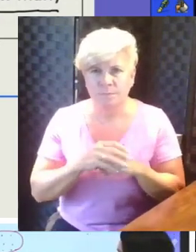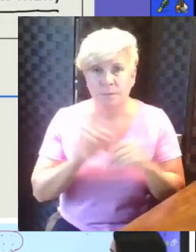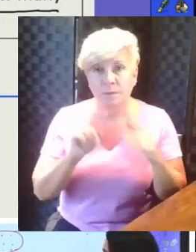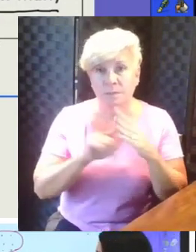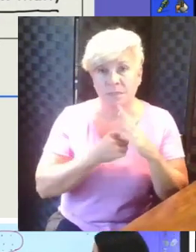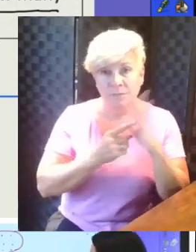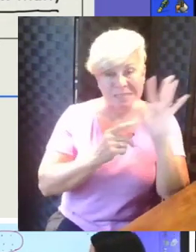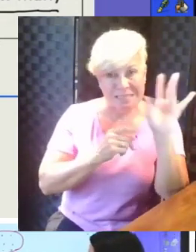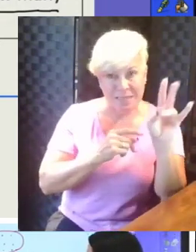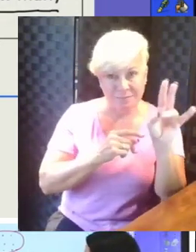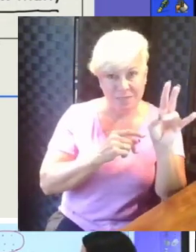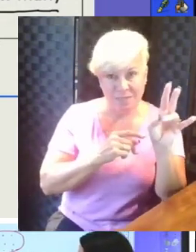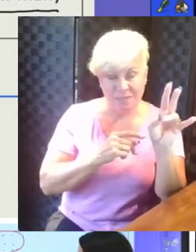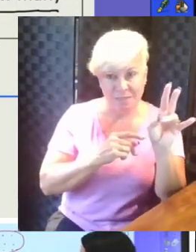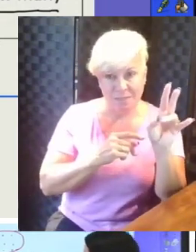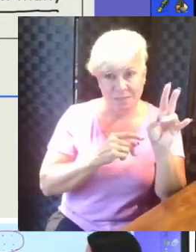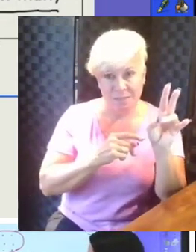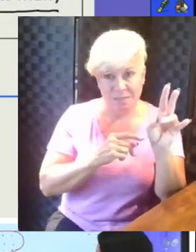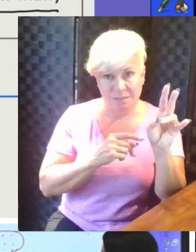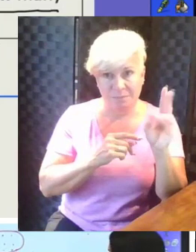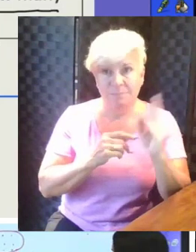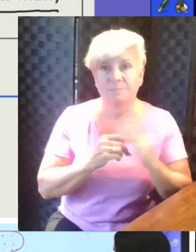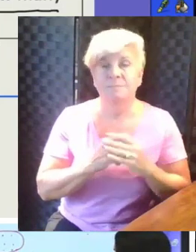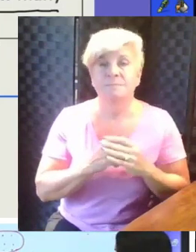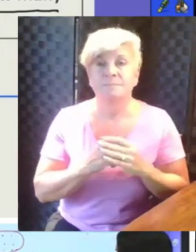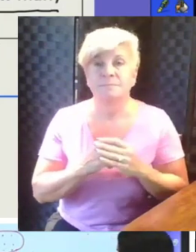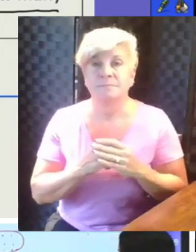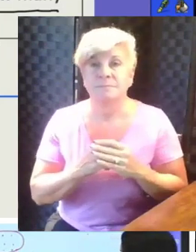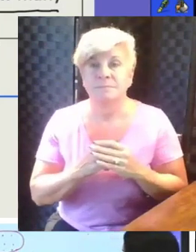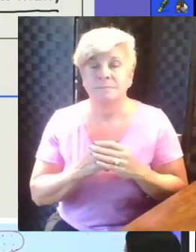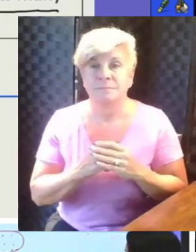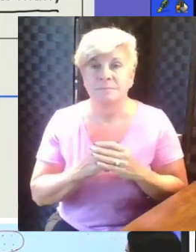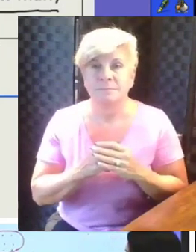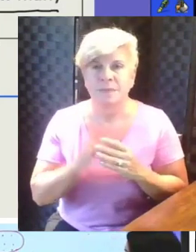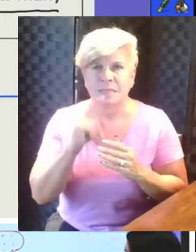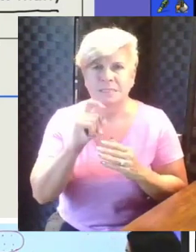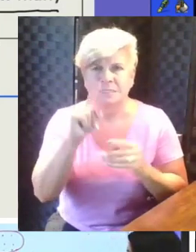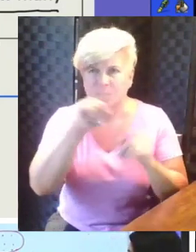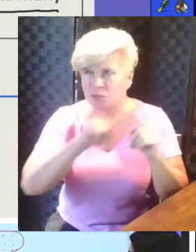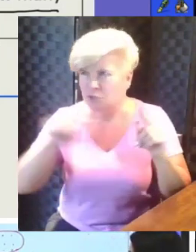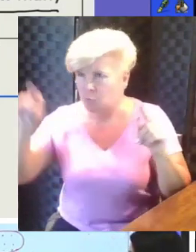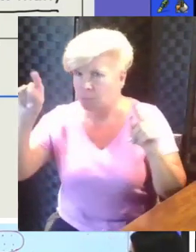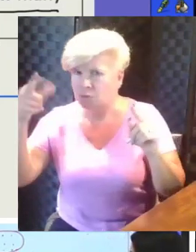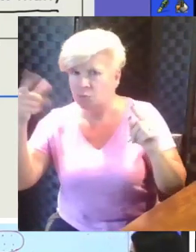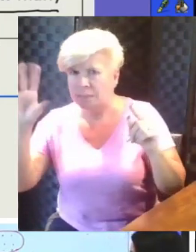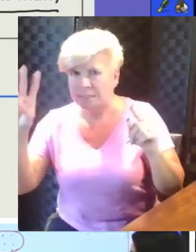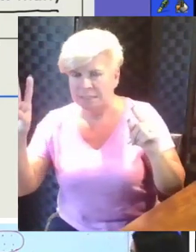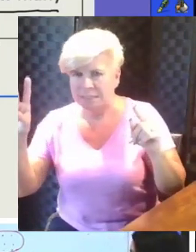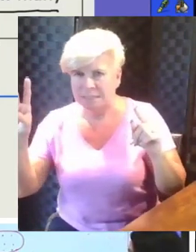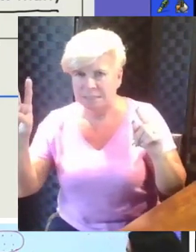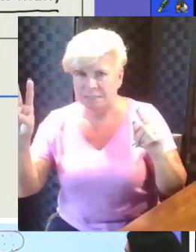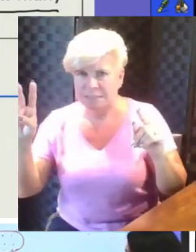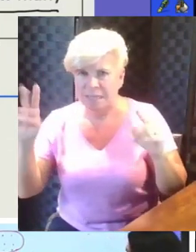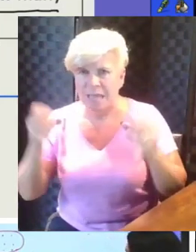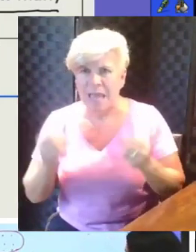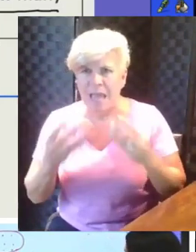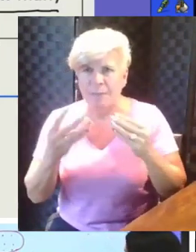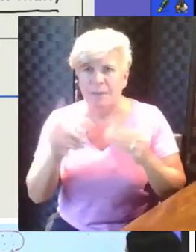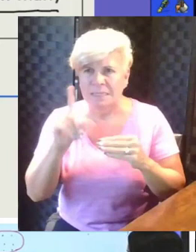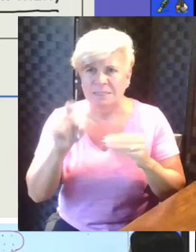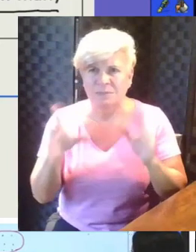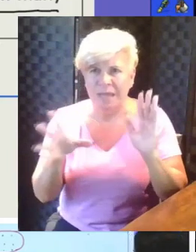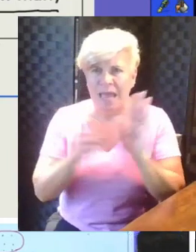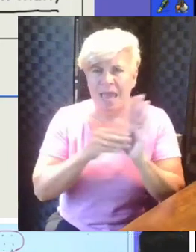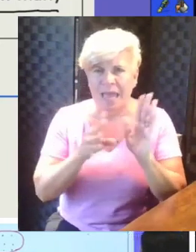going to start with 7 that we have, and I need to get to 26. So how many do I need